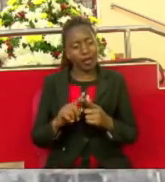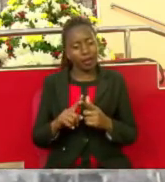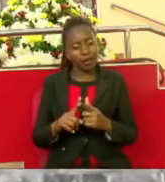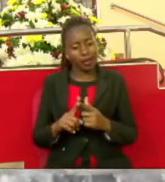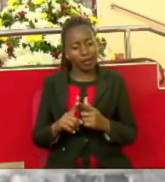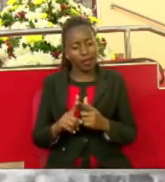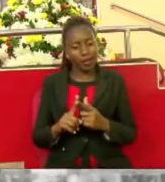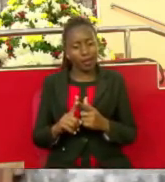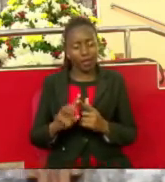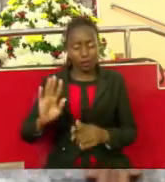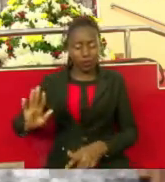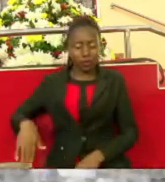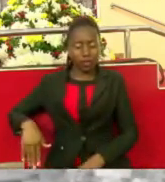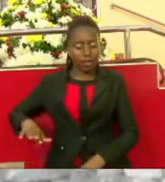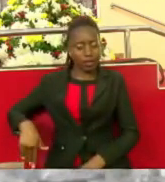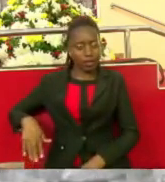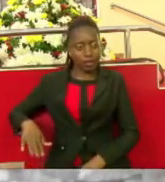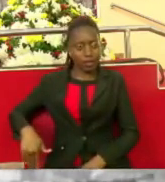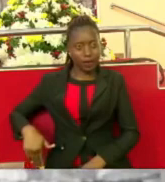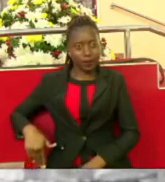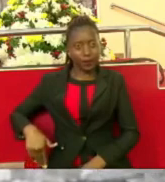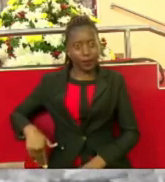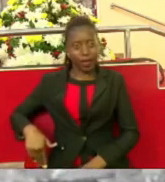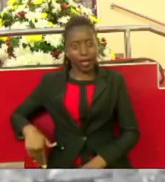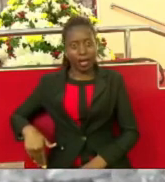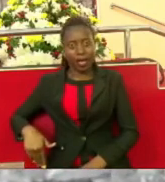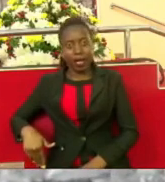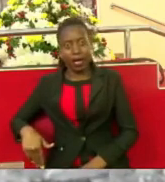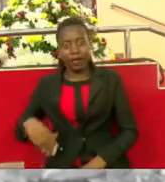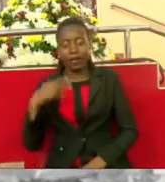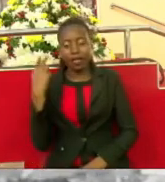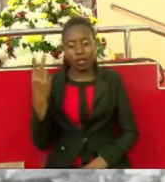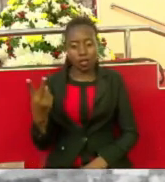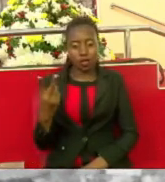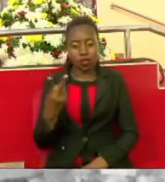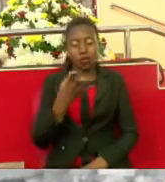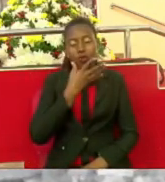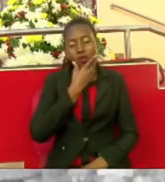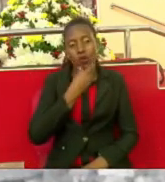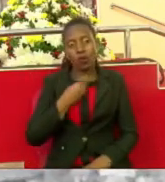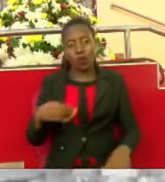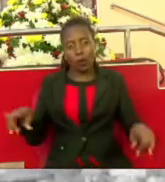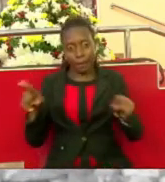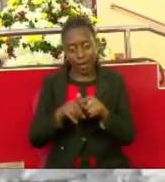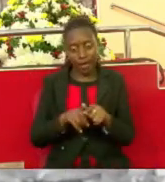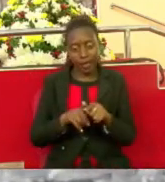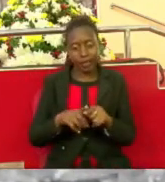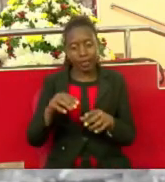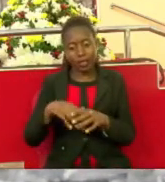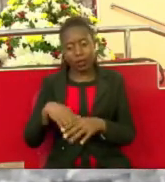And the consequence is that the two of the brothers went out and killed all the men after circumcising them.